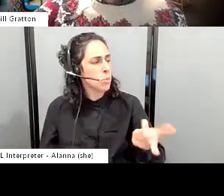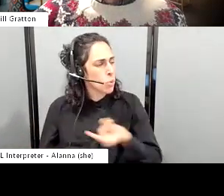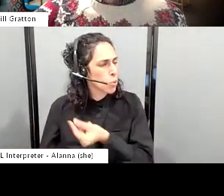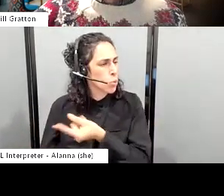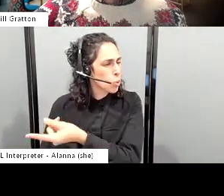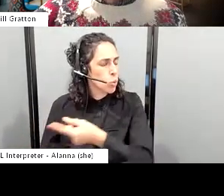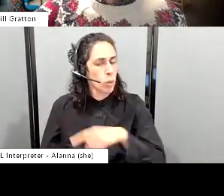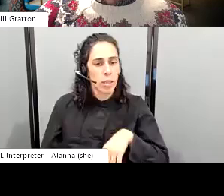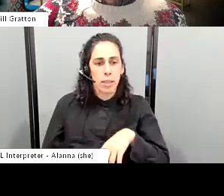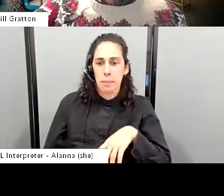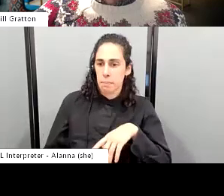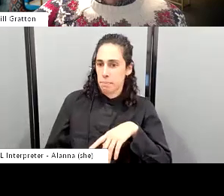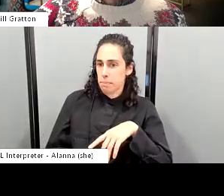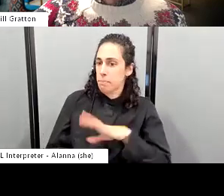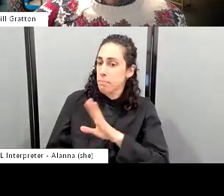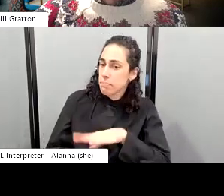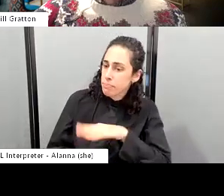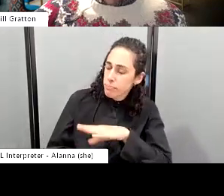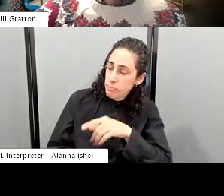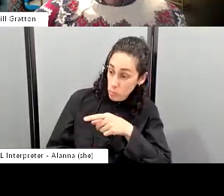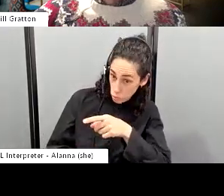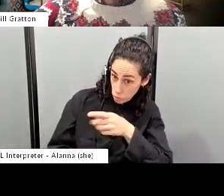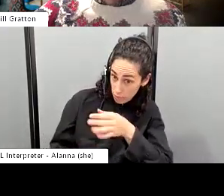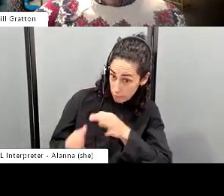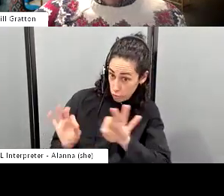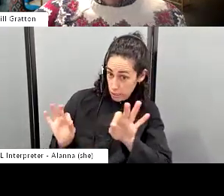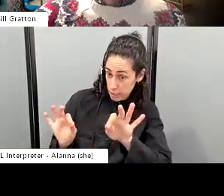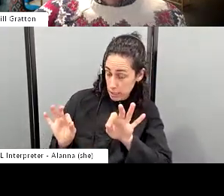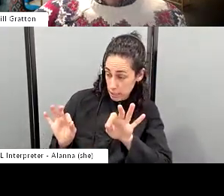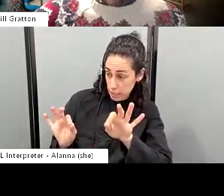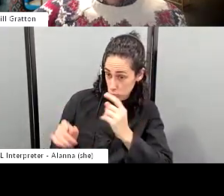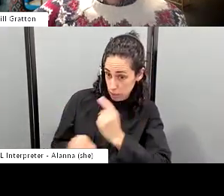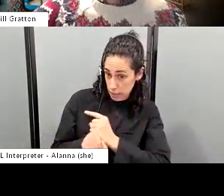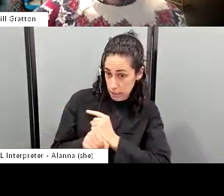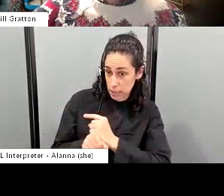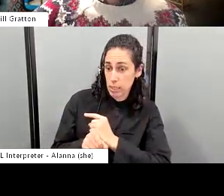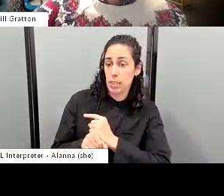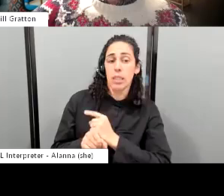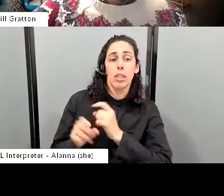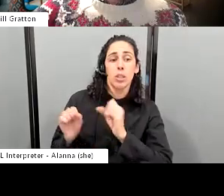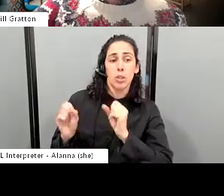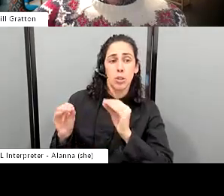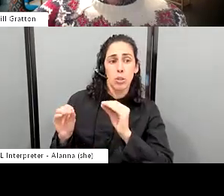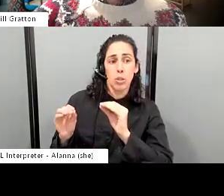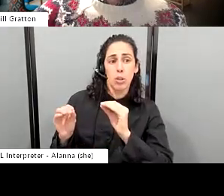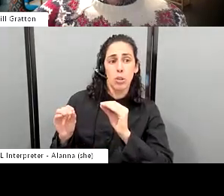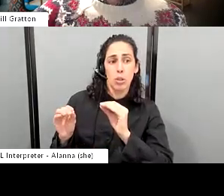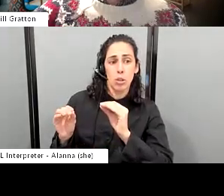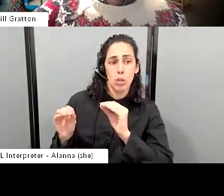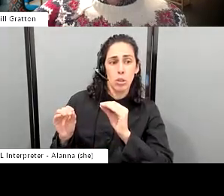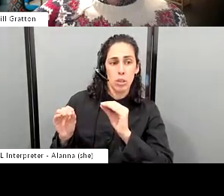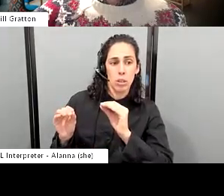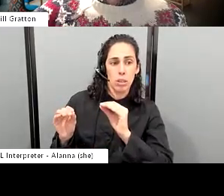So I assume Cassandra, you're using the free version, right? Okay, so the free version of ChatGPT.